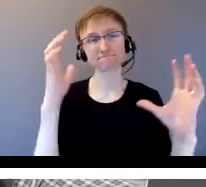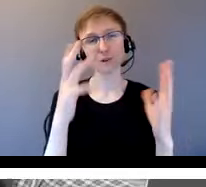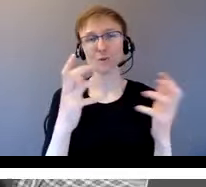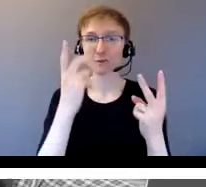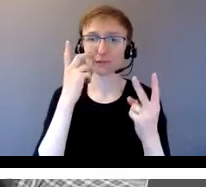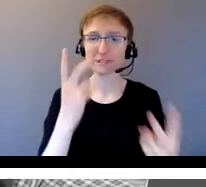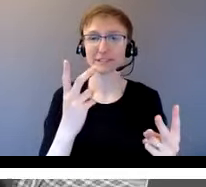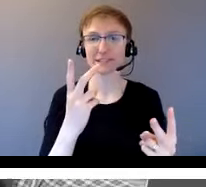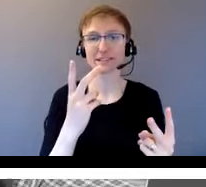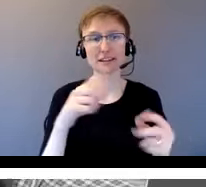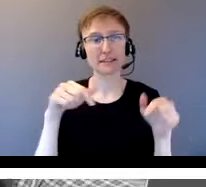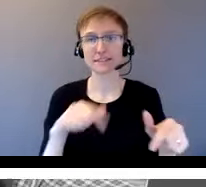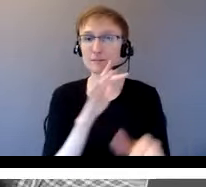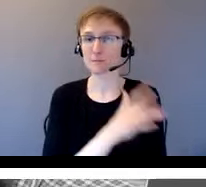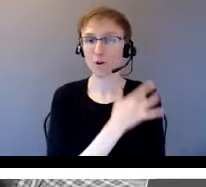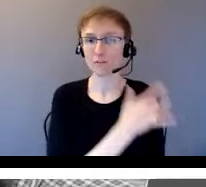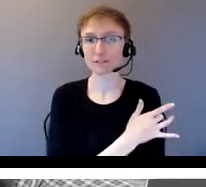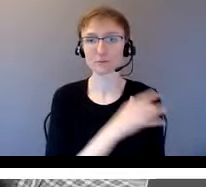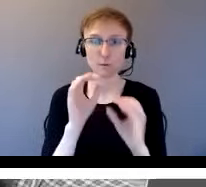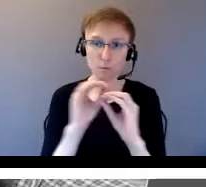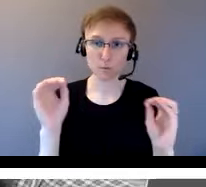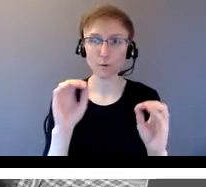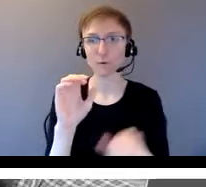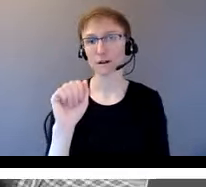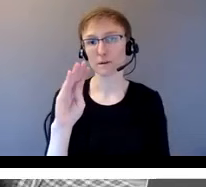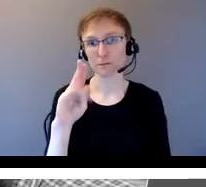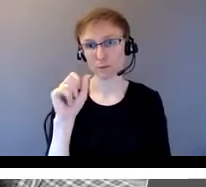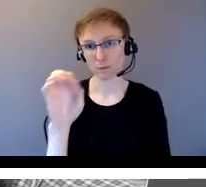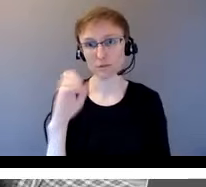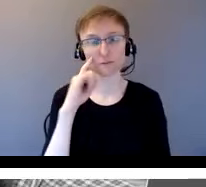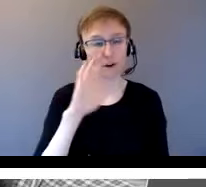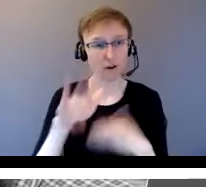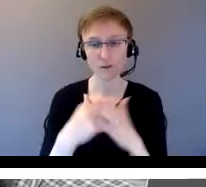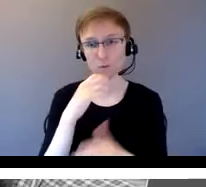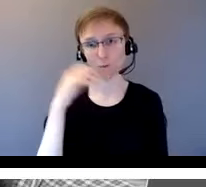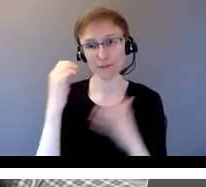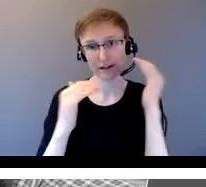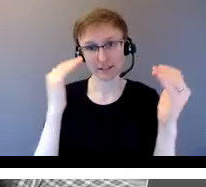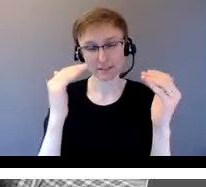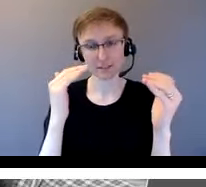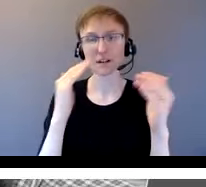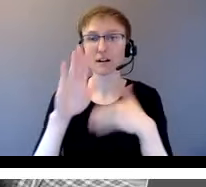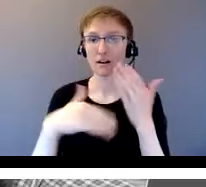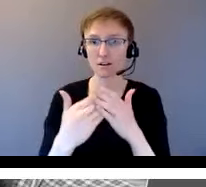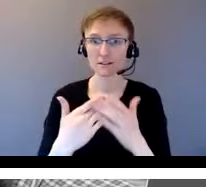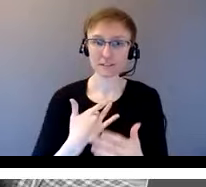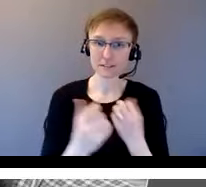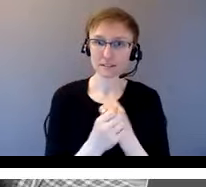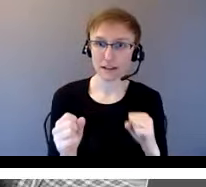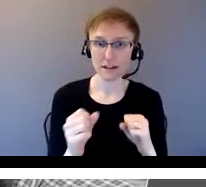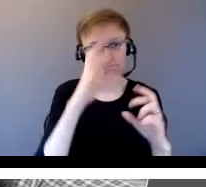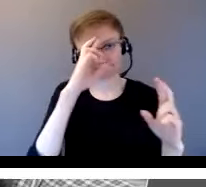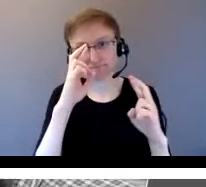of abuse for all older adults, where older adults feel safe and respected within our province. We work with many community partners